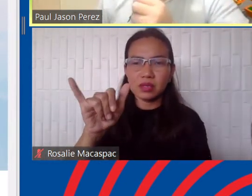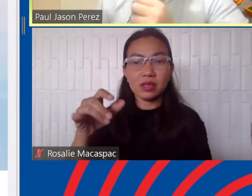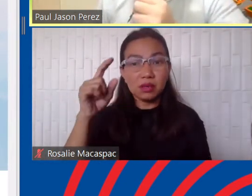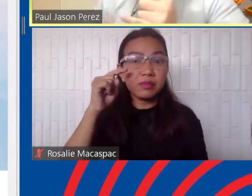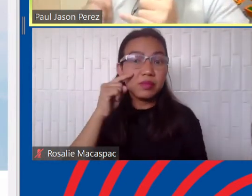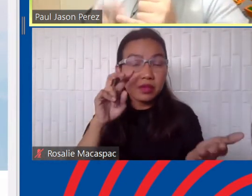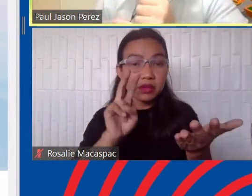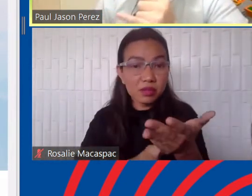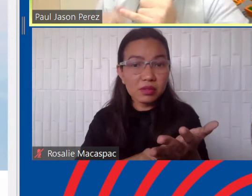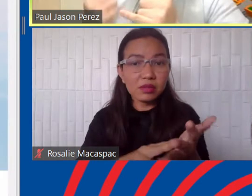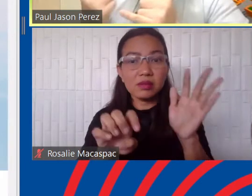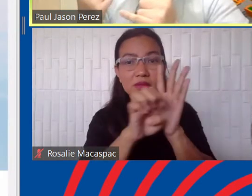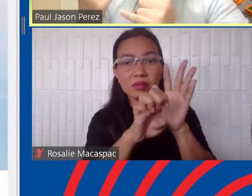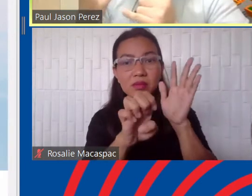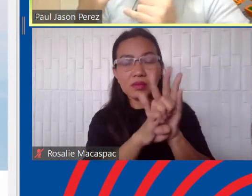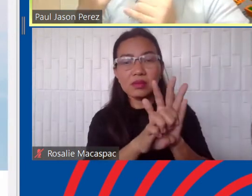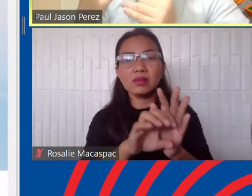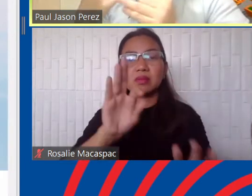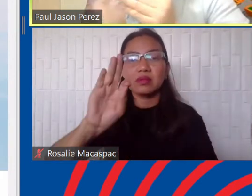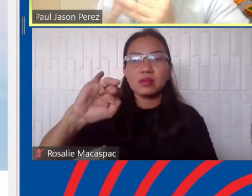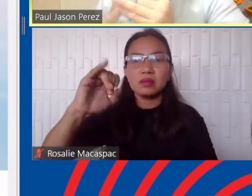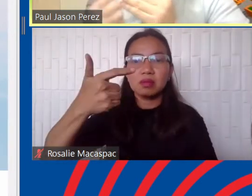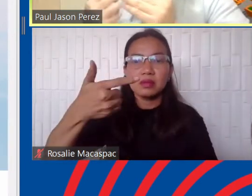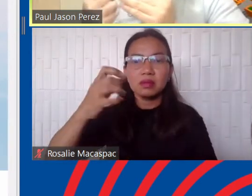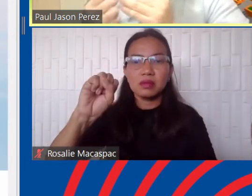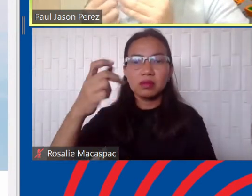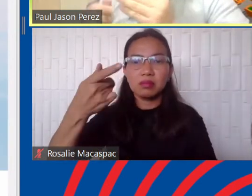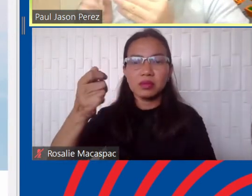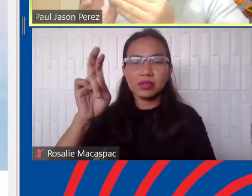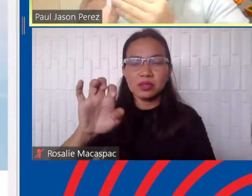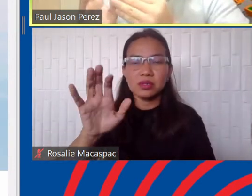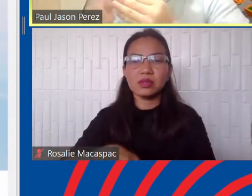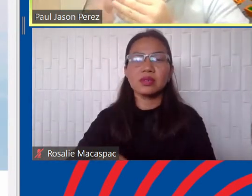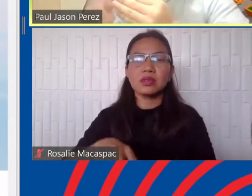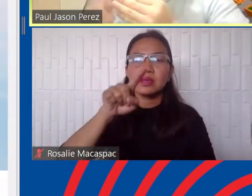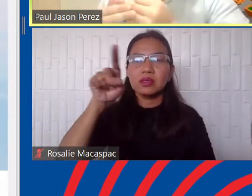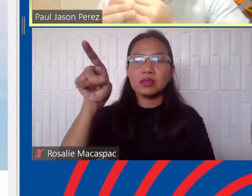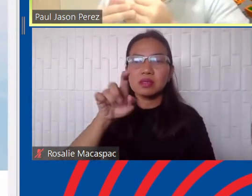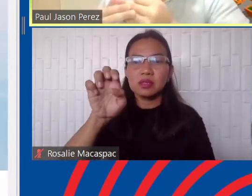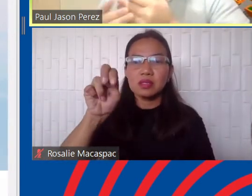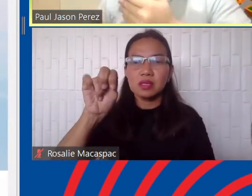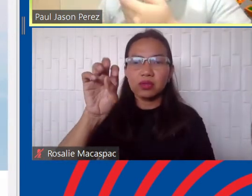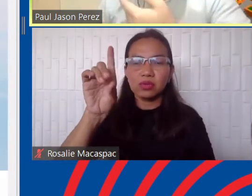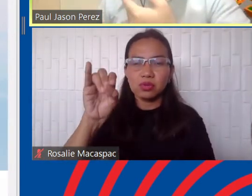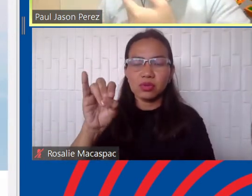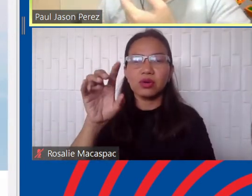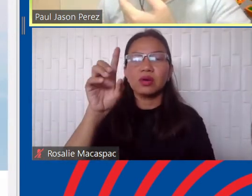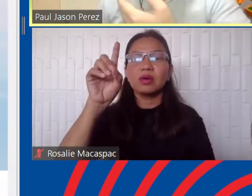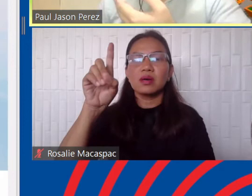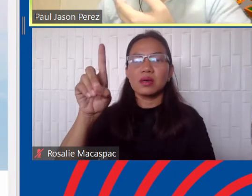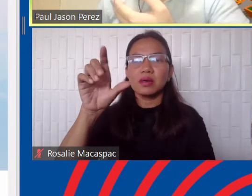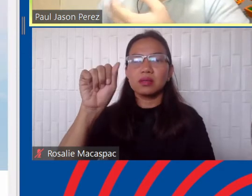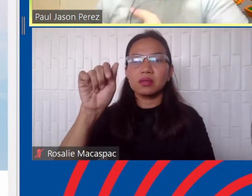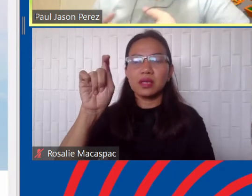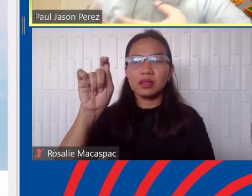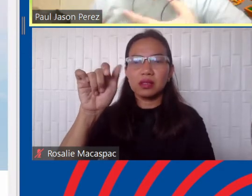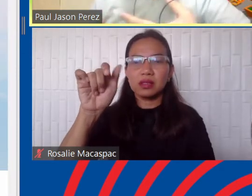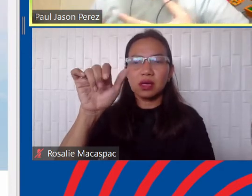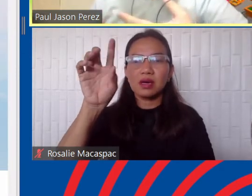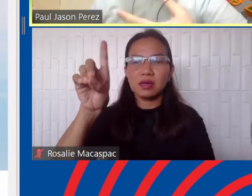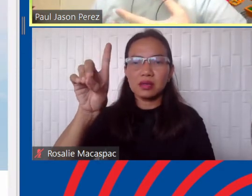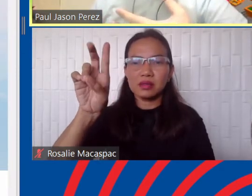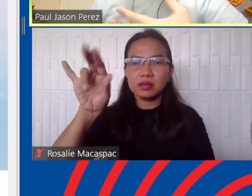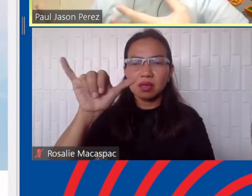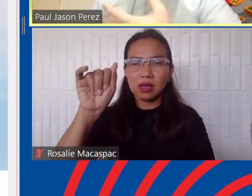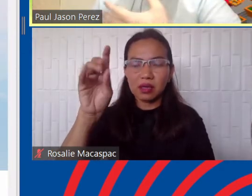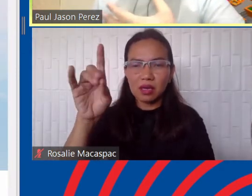natin kanina, si Figshare, si Zenodo, si Data Dryad, and also the Harvard Dataverse, these